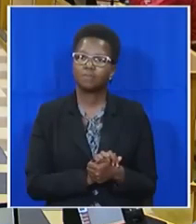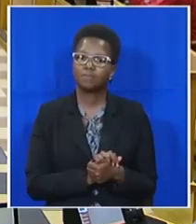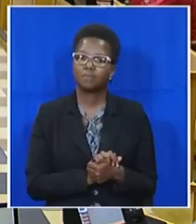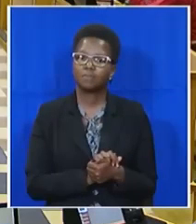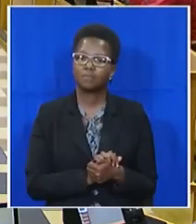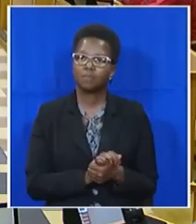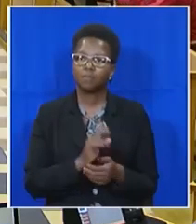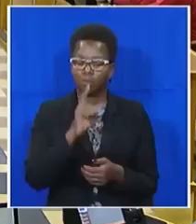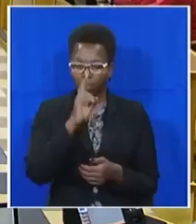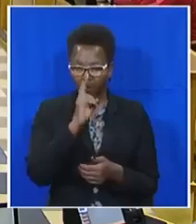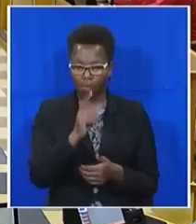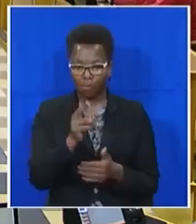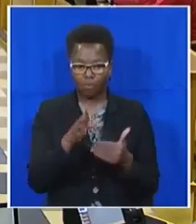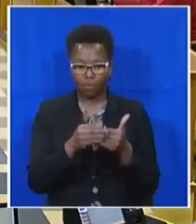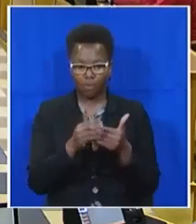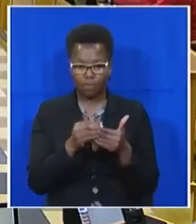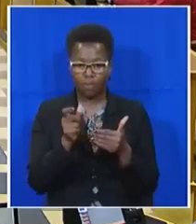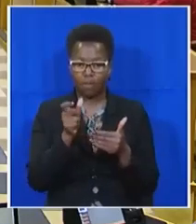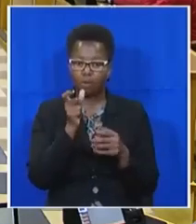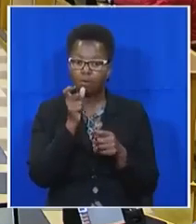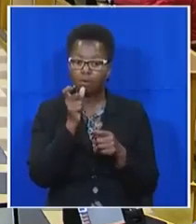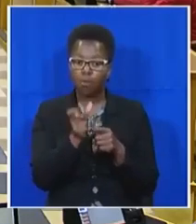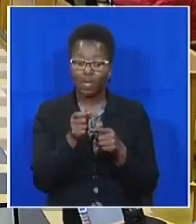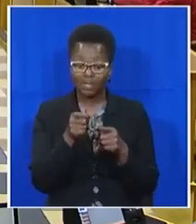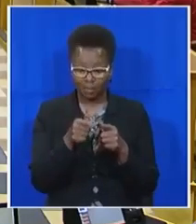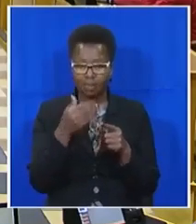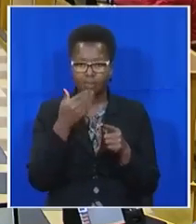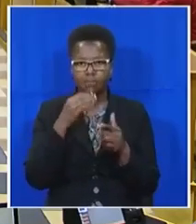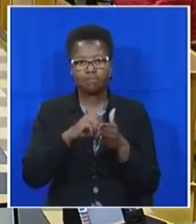Honorable member, withdraw your remarks.